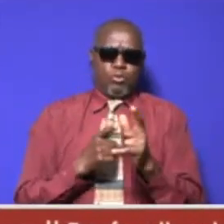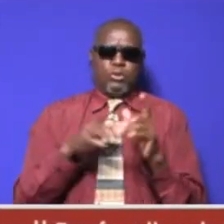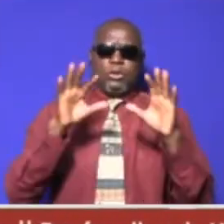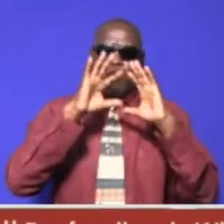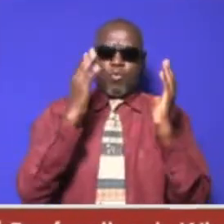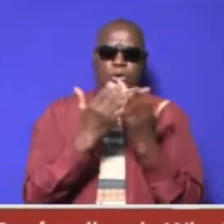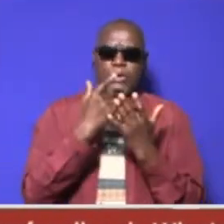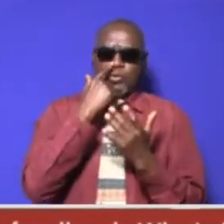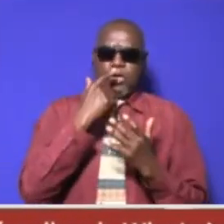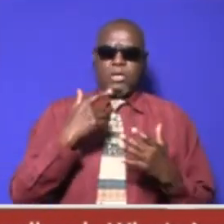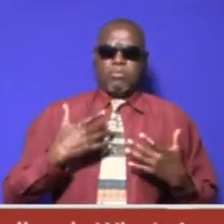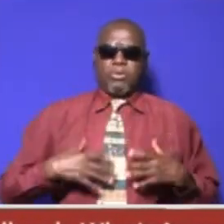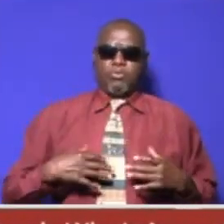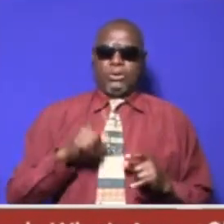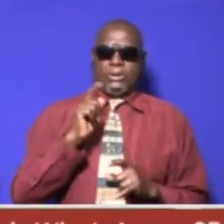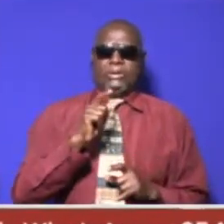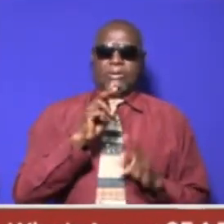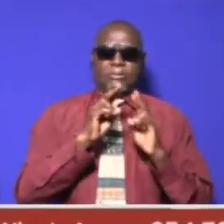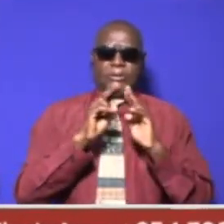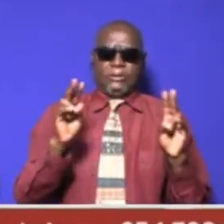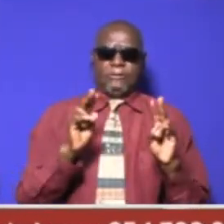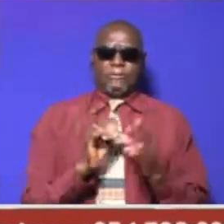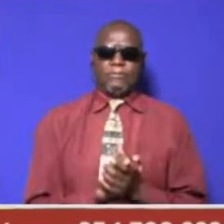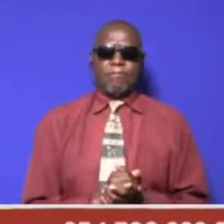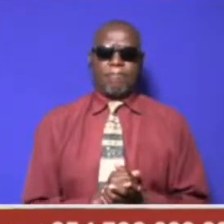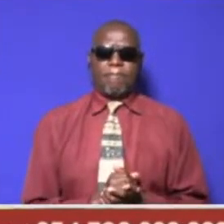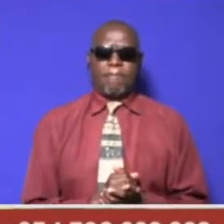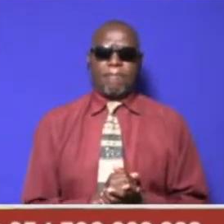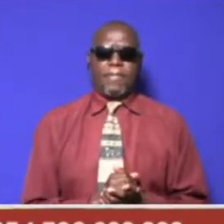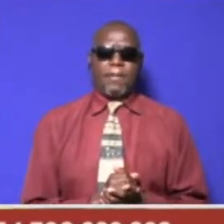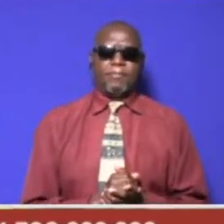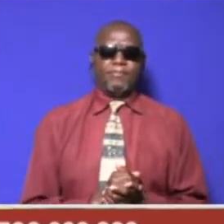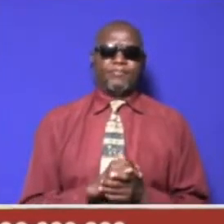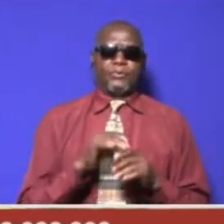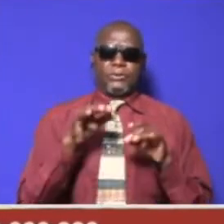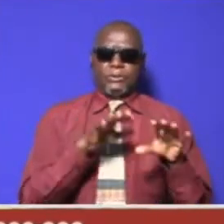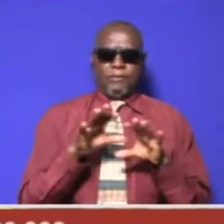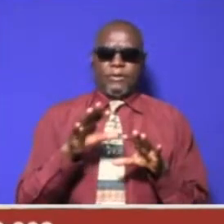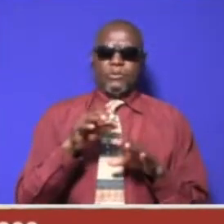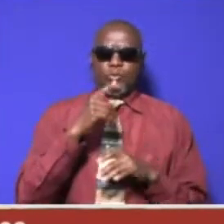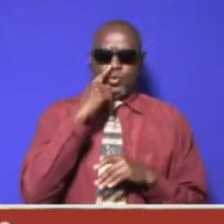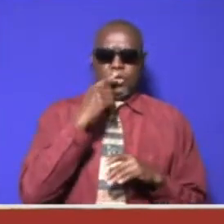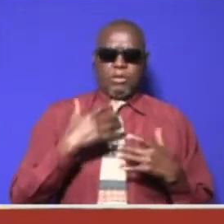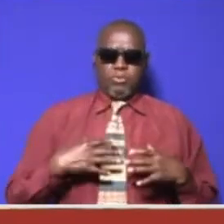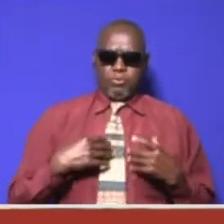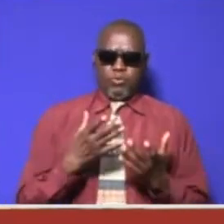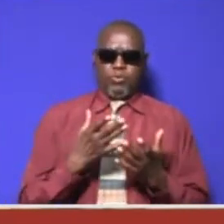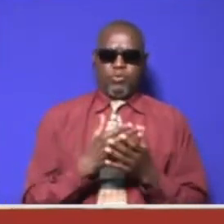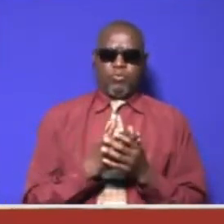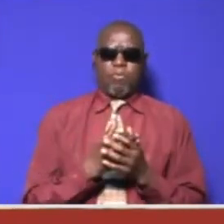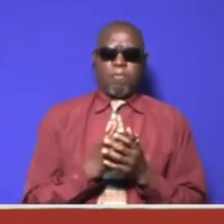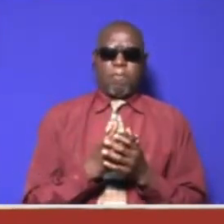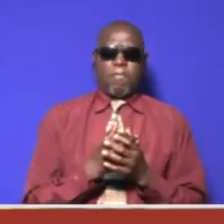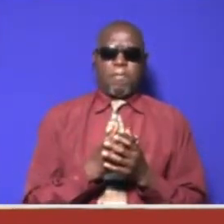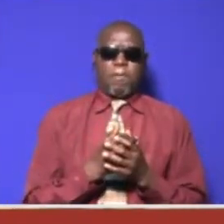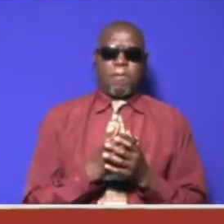the Sudanese people need peace. We admit the suffering of the Sudanese people by the murder. The